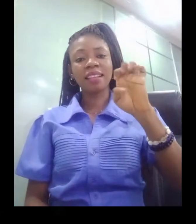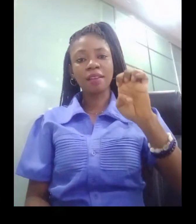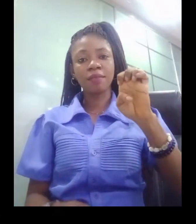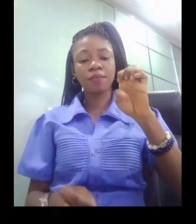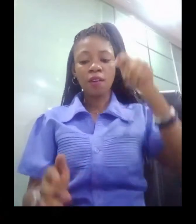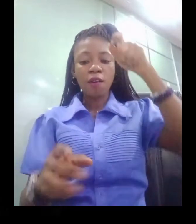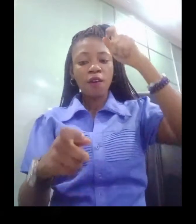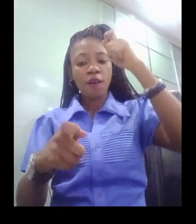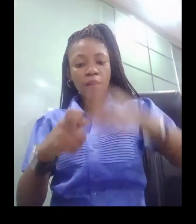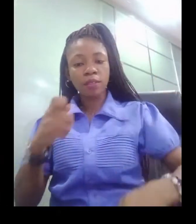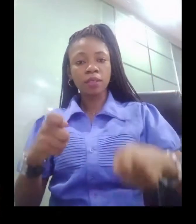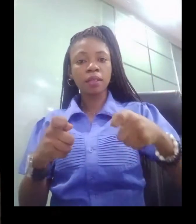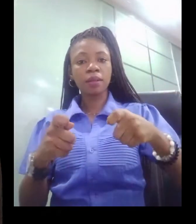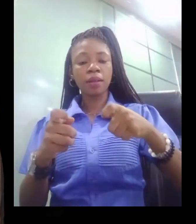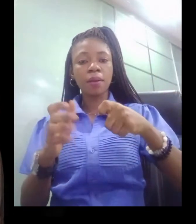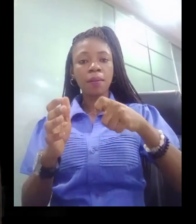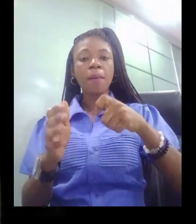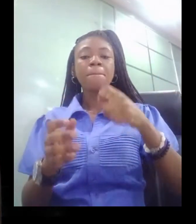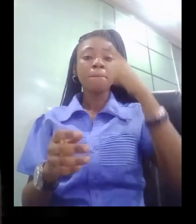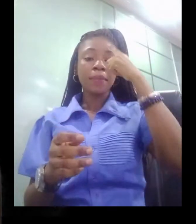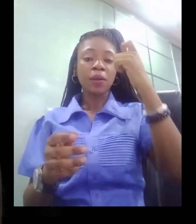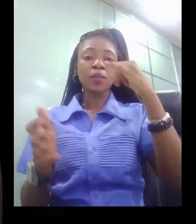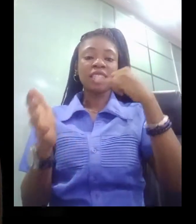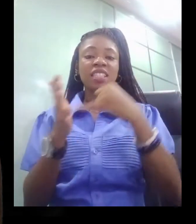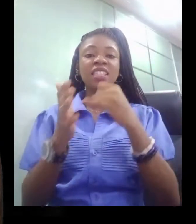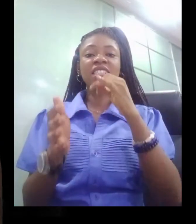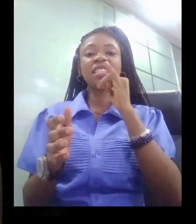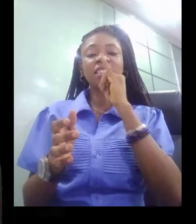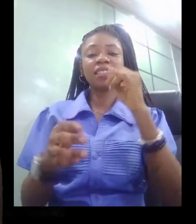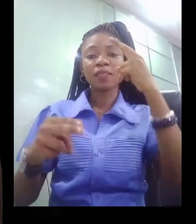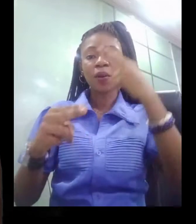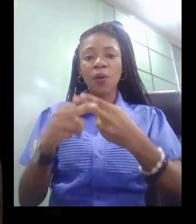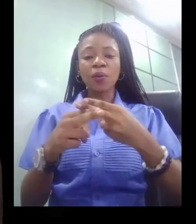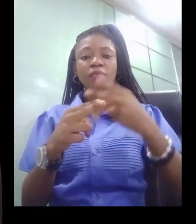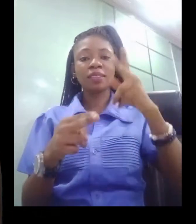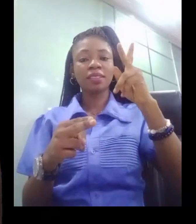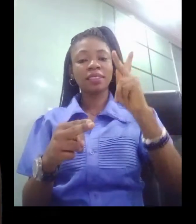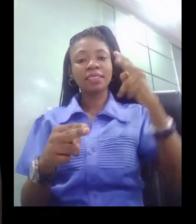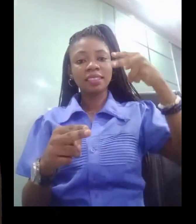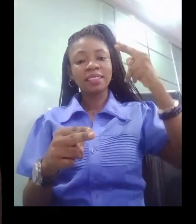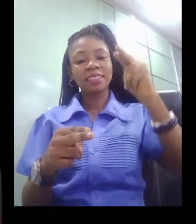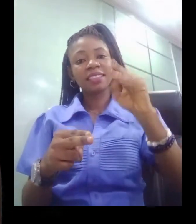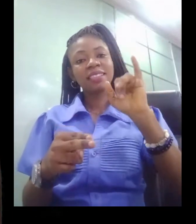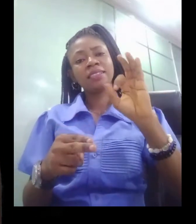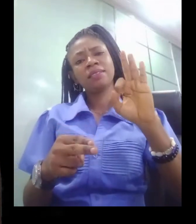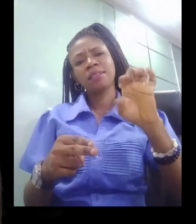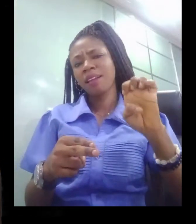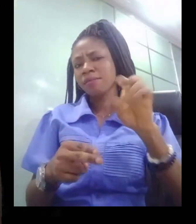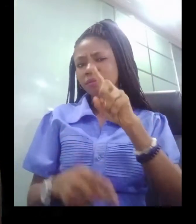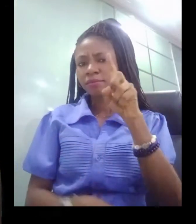knife? Or is it called knife because it cuts objects, because we use it to cut